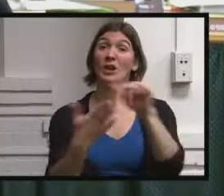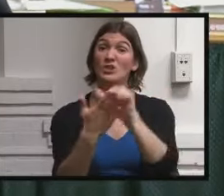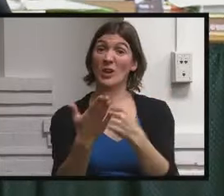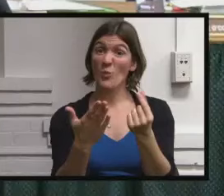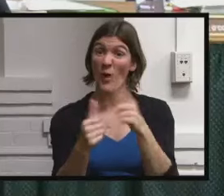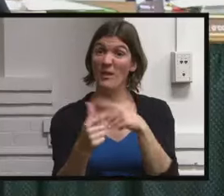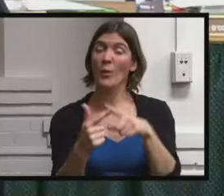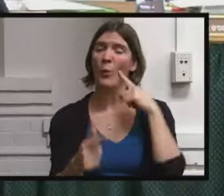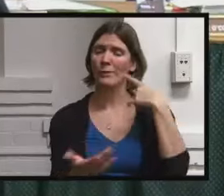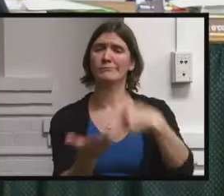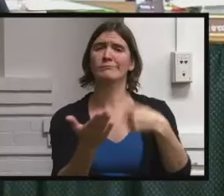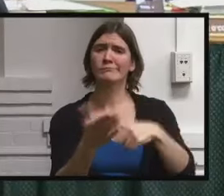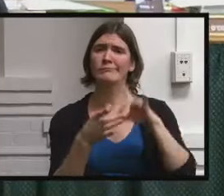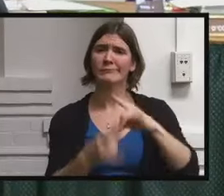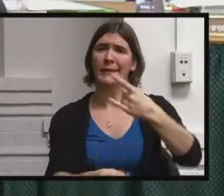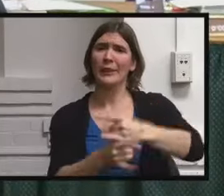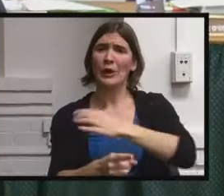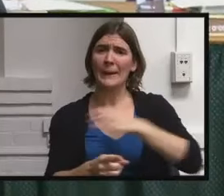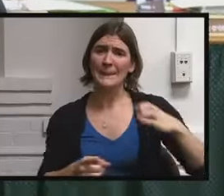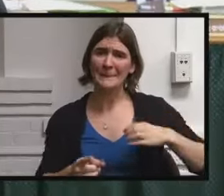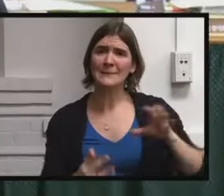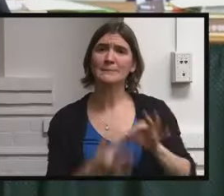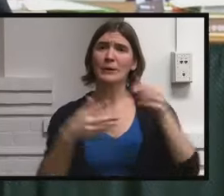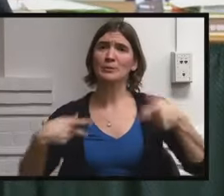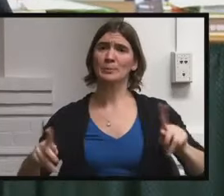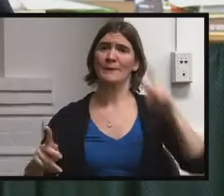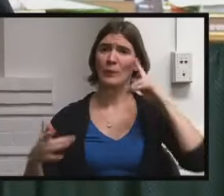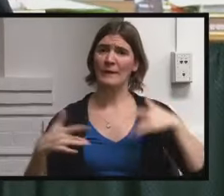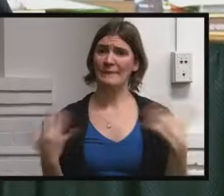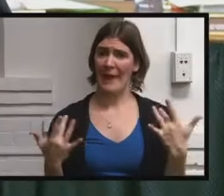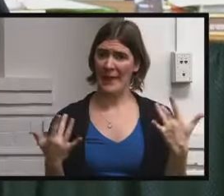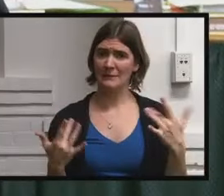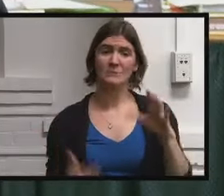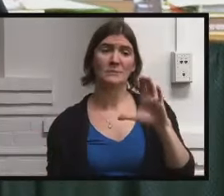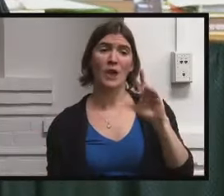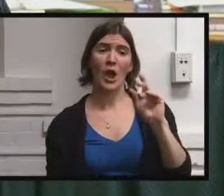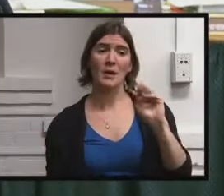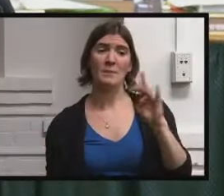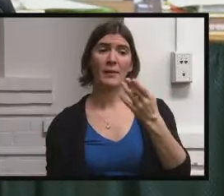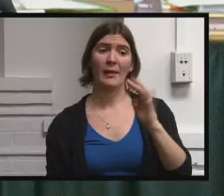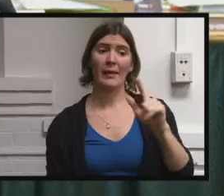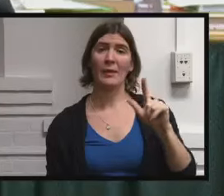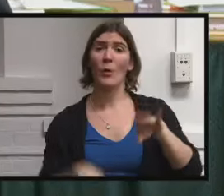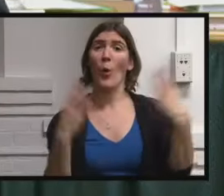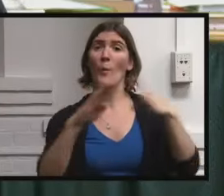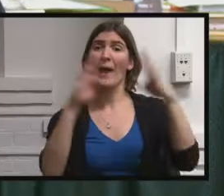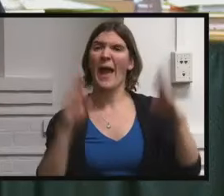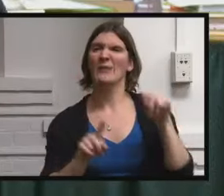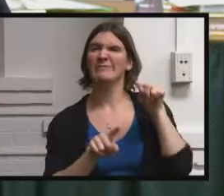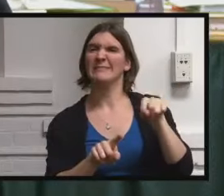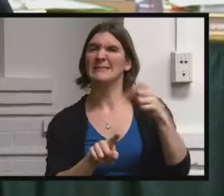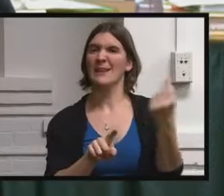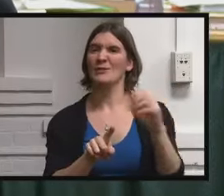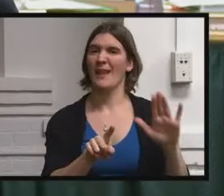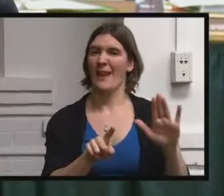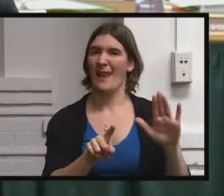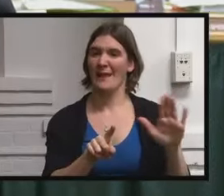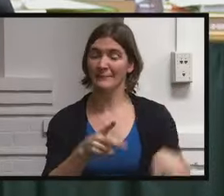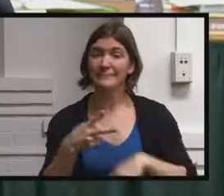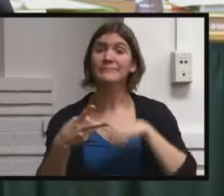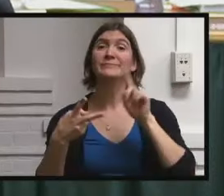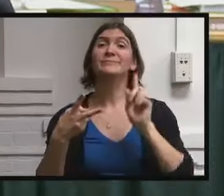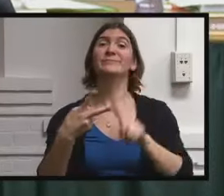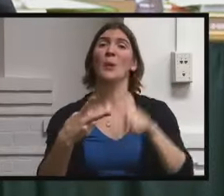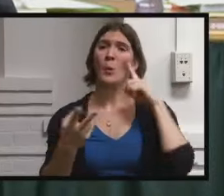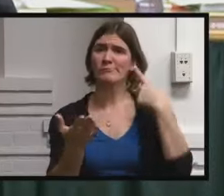liquor commissioners will deal with a special event permit at the Cotton Mill Open House expected for this weekend. Utility